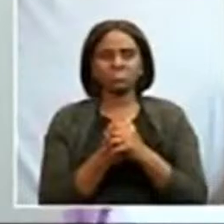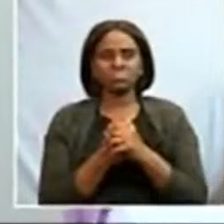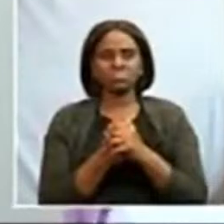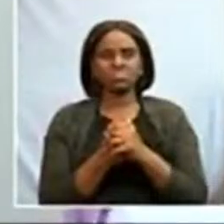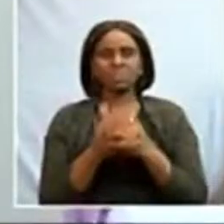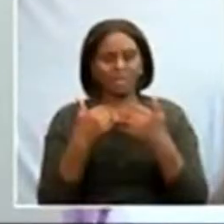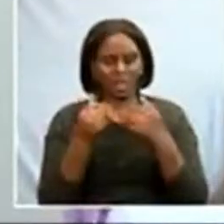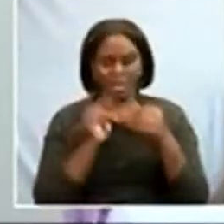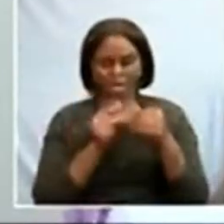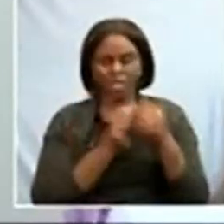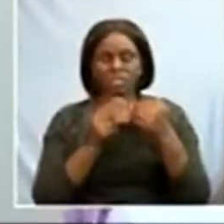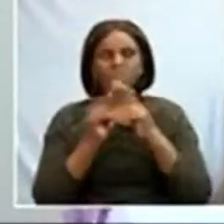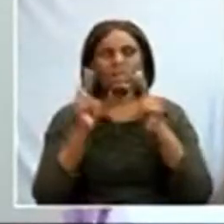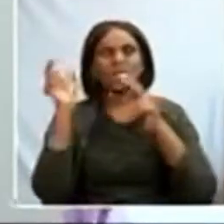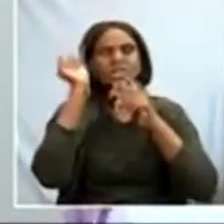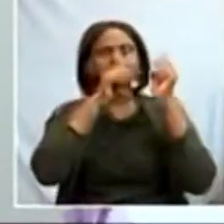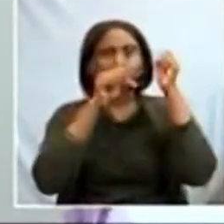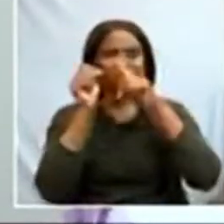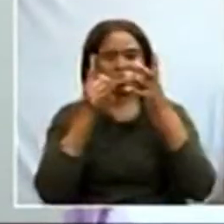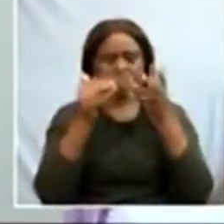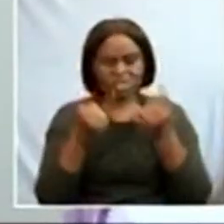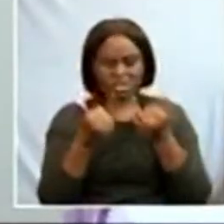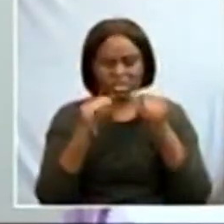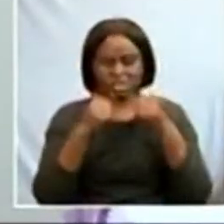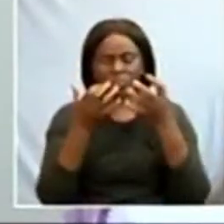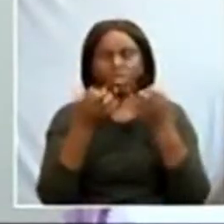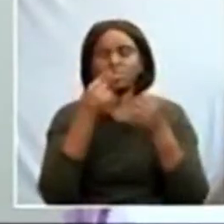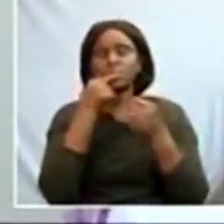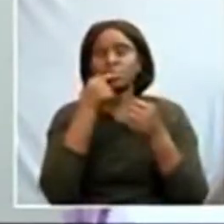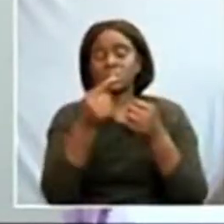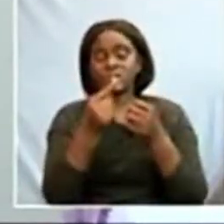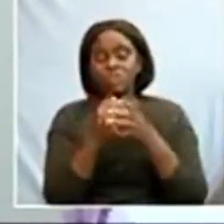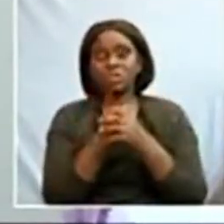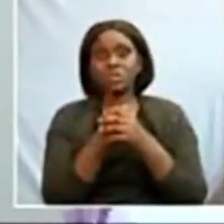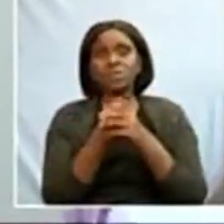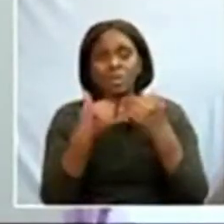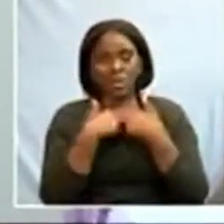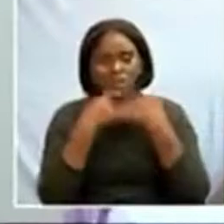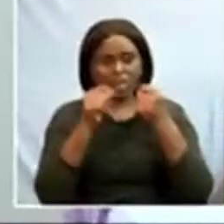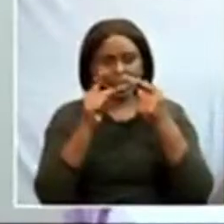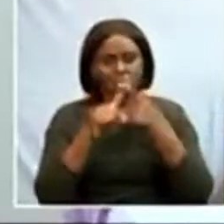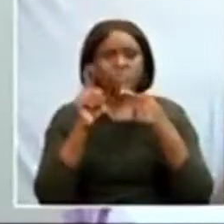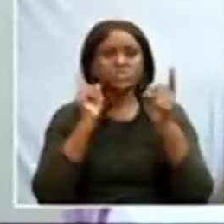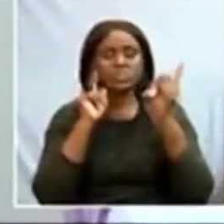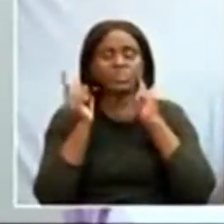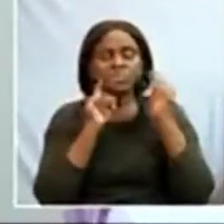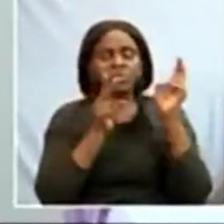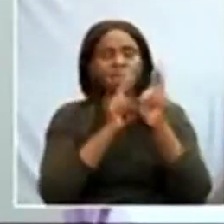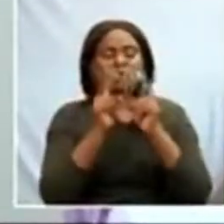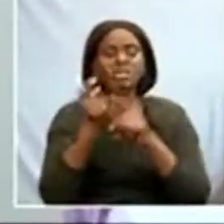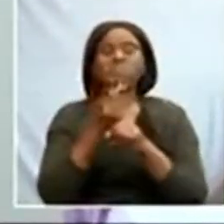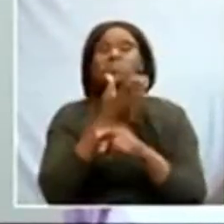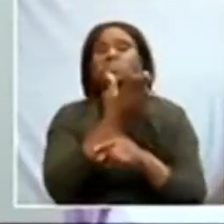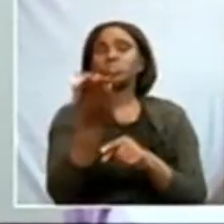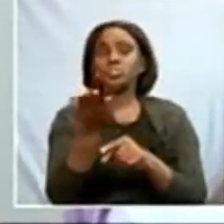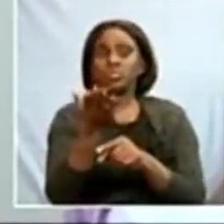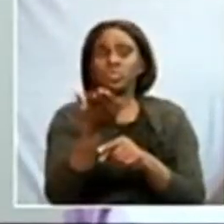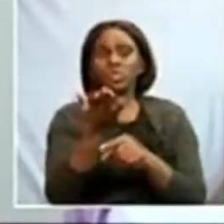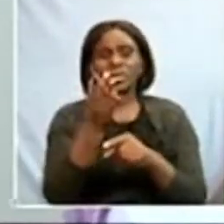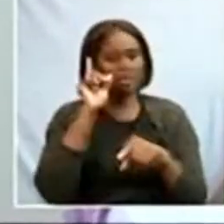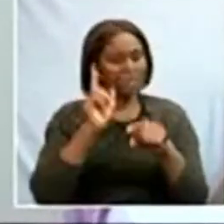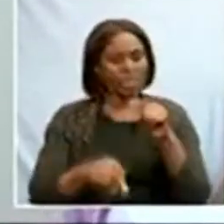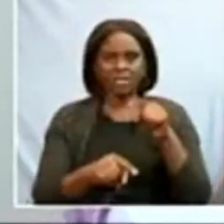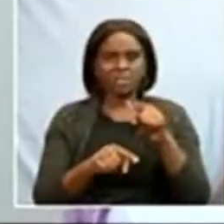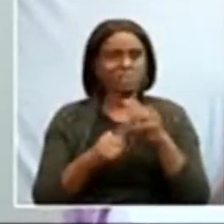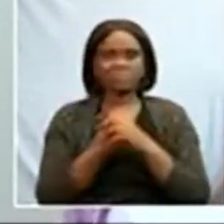We are very disappointed, but we want to say we have tried to get answers from you. We can't